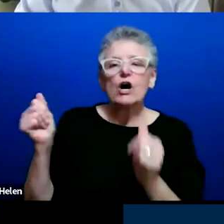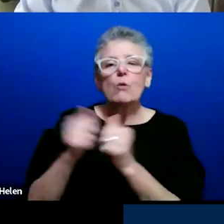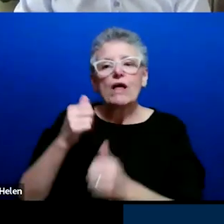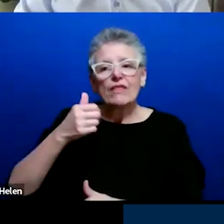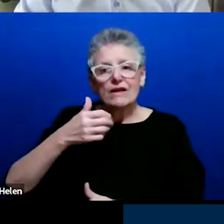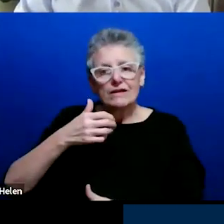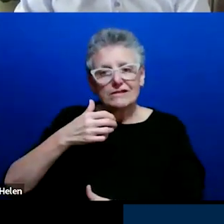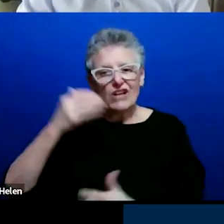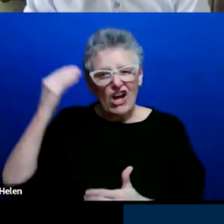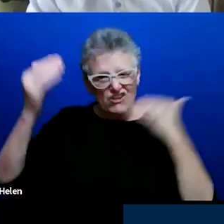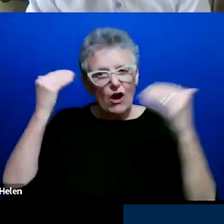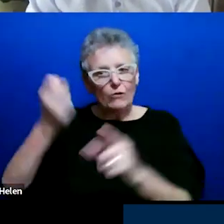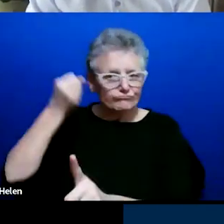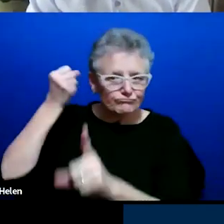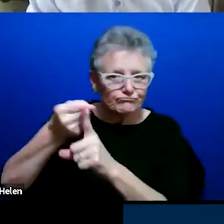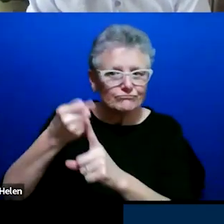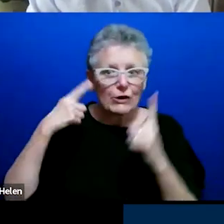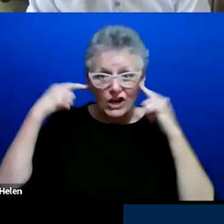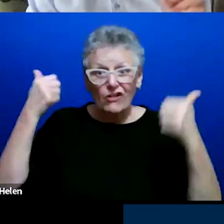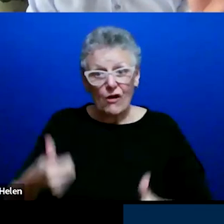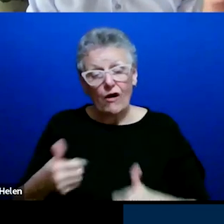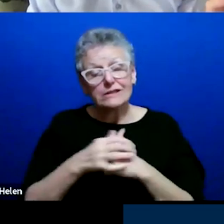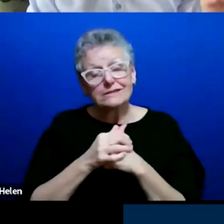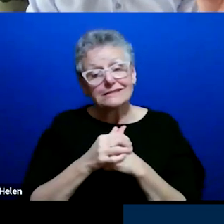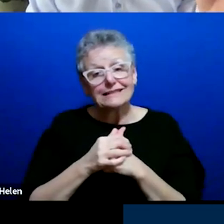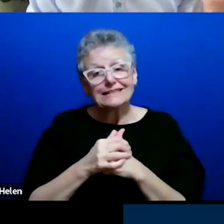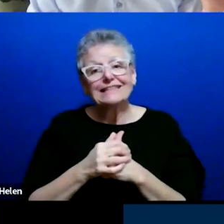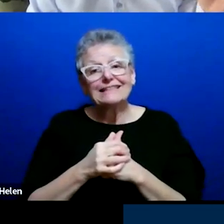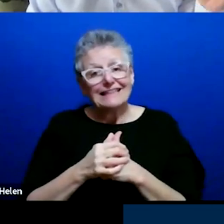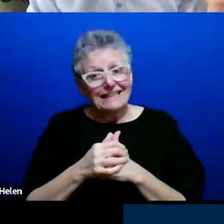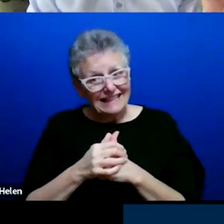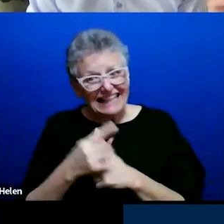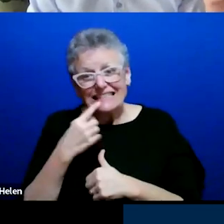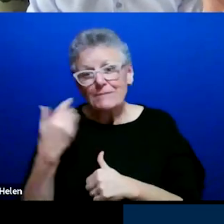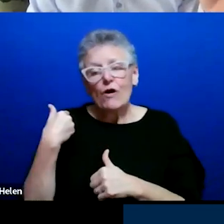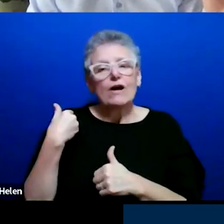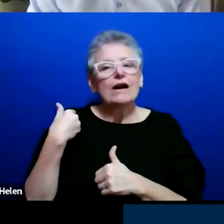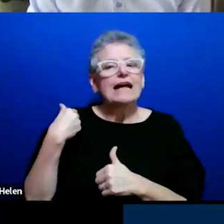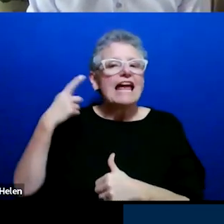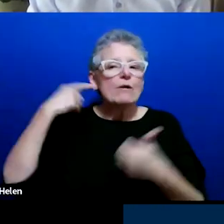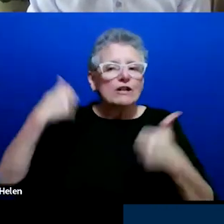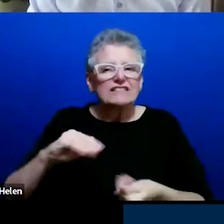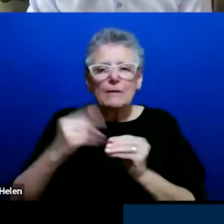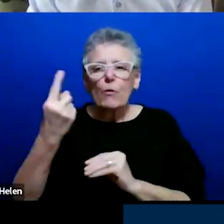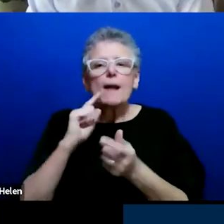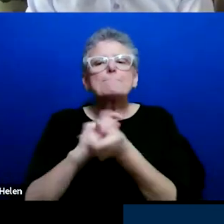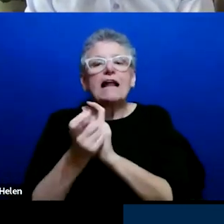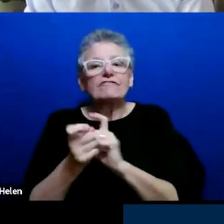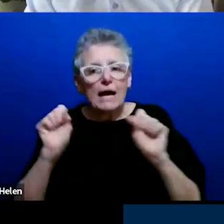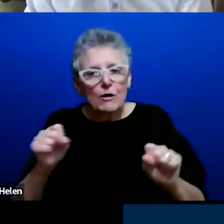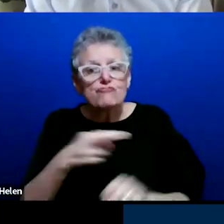adult onset hearing loss. And that is, like I said, hearing loss is the #1 modifiable risk factor for